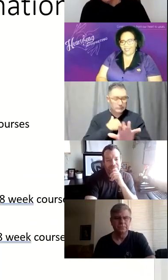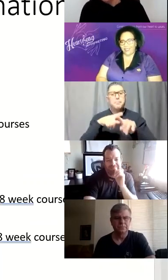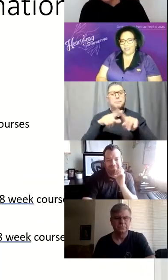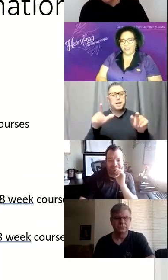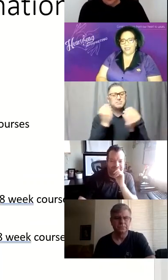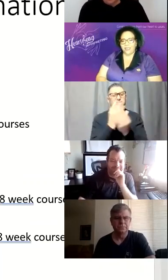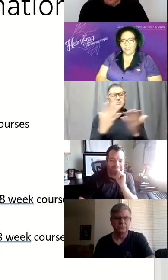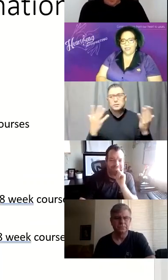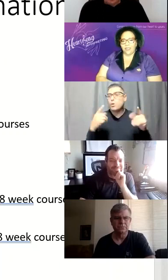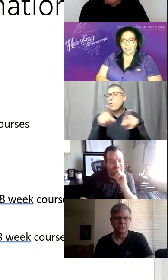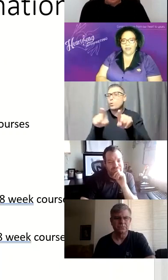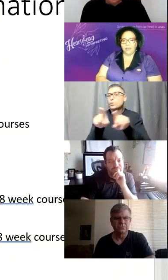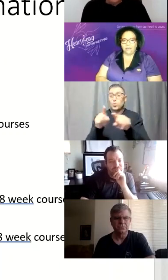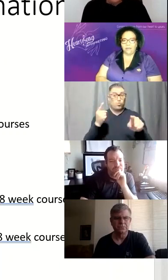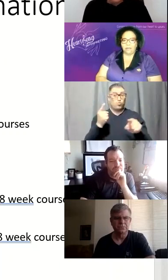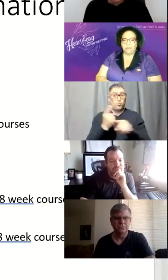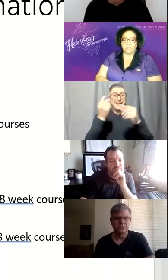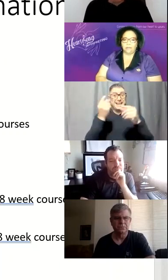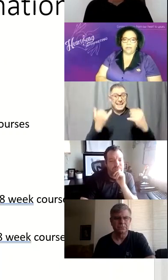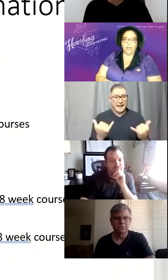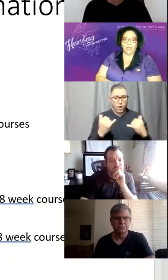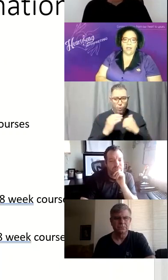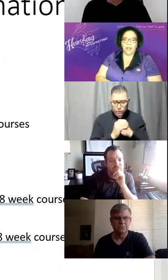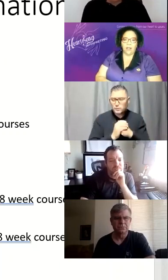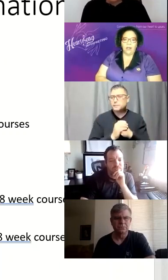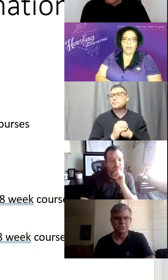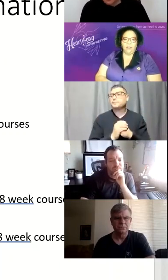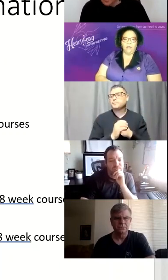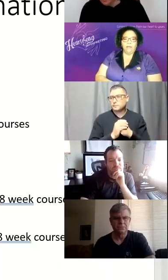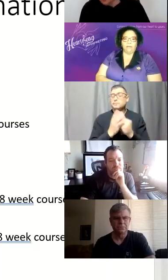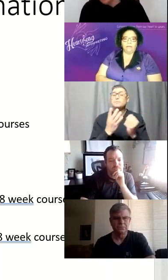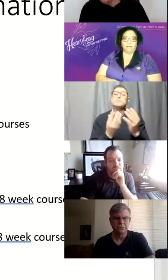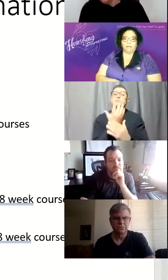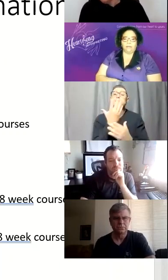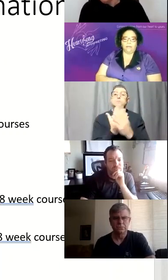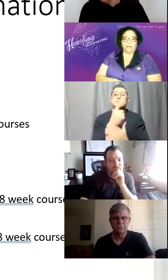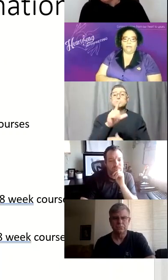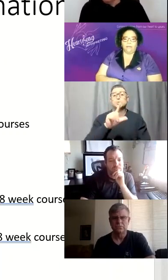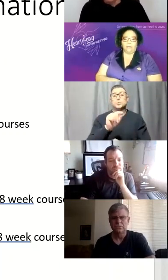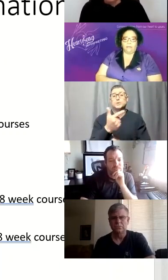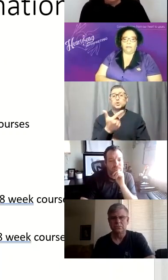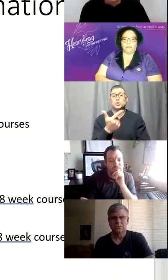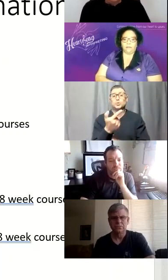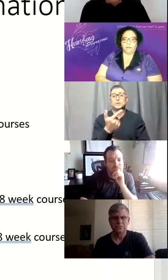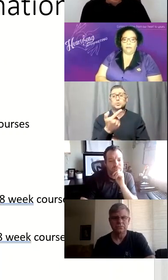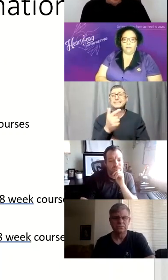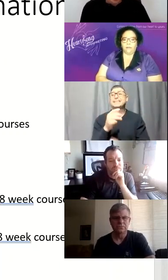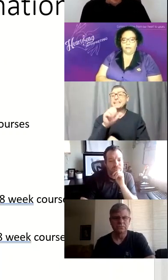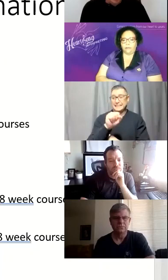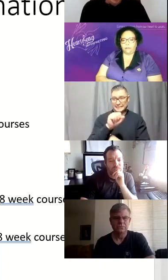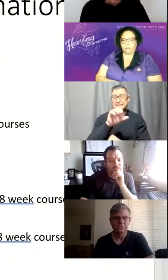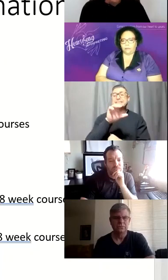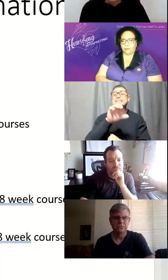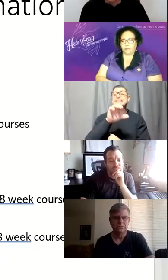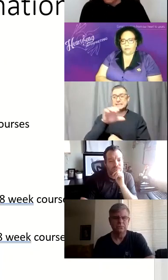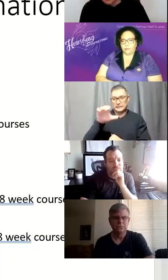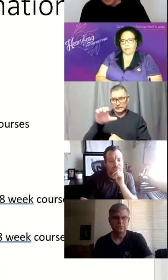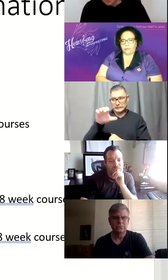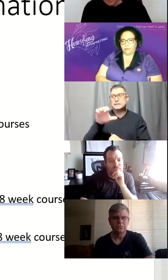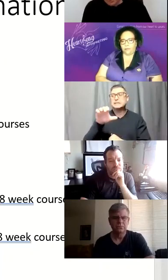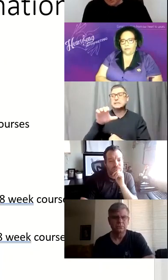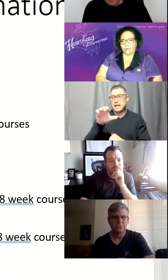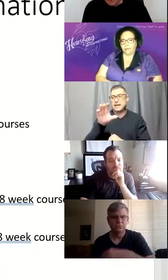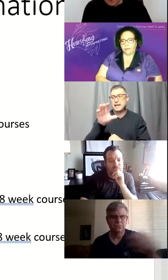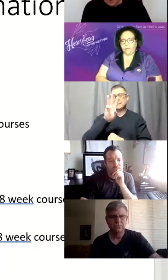with you as of right now, for spring 2021 SCC, we currently offer 6